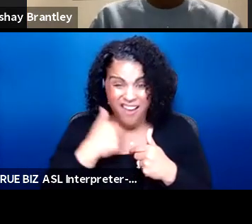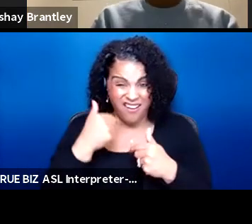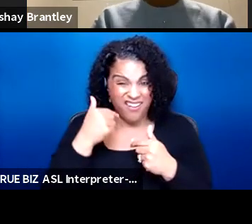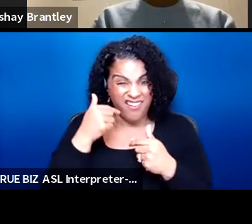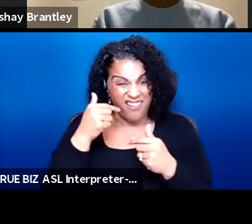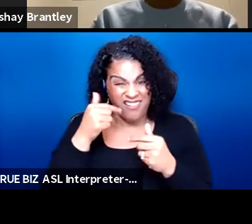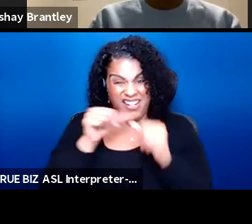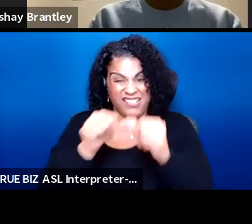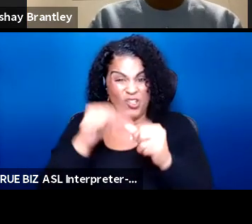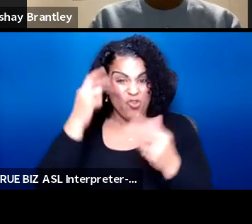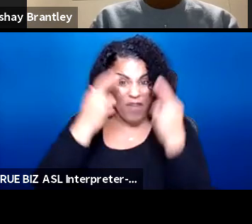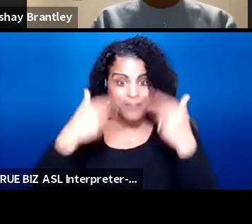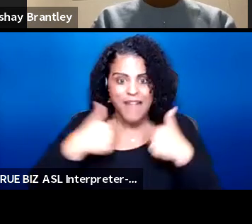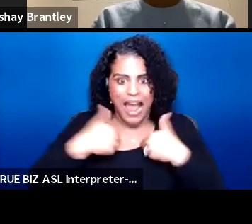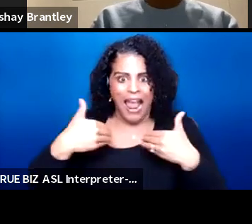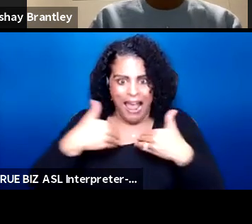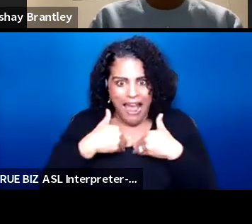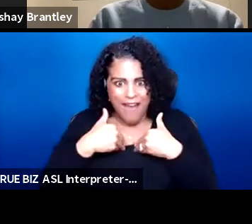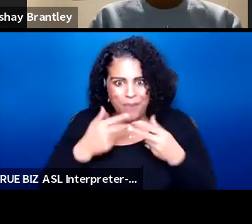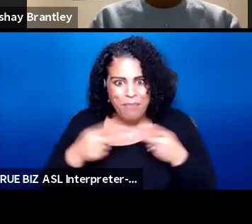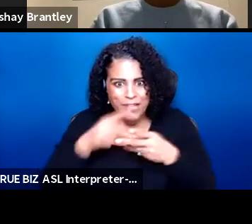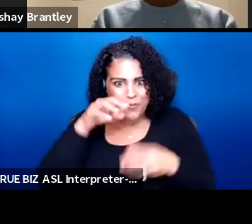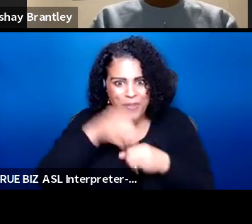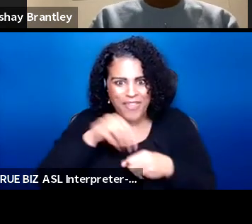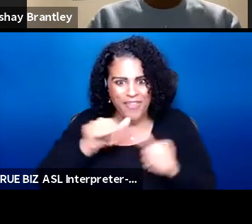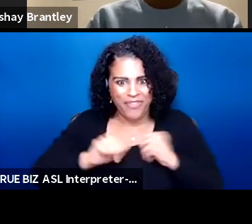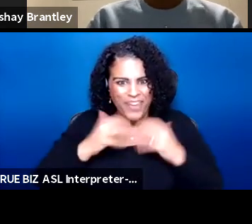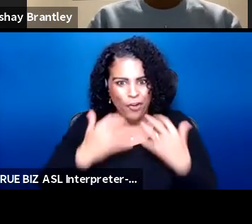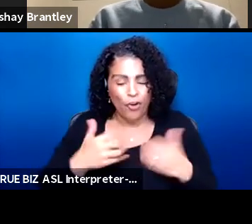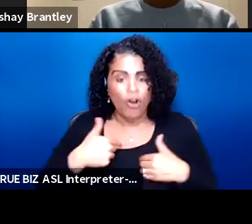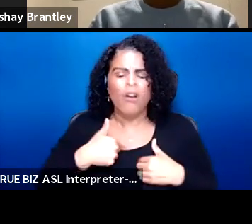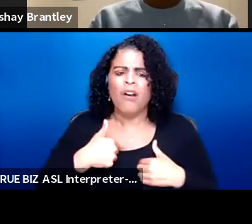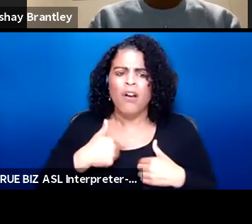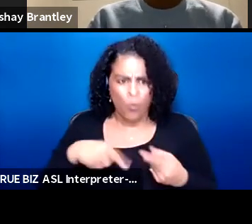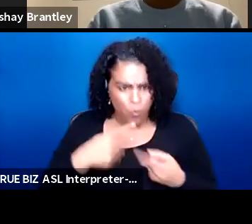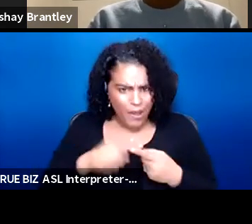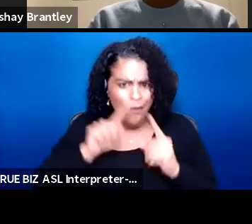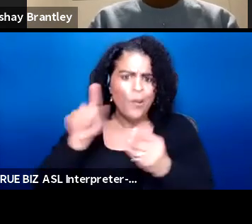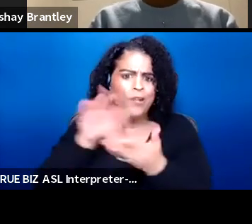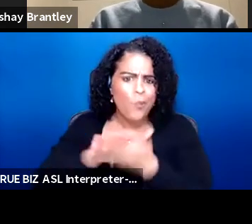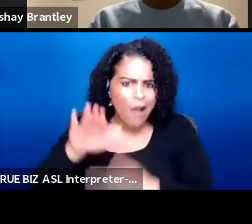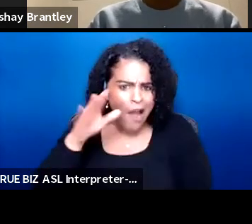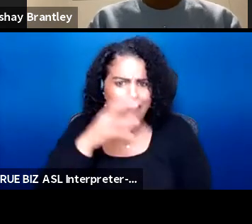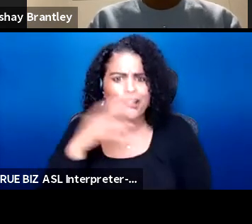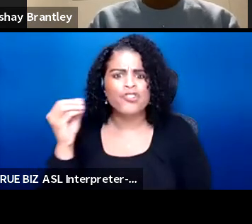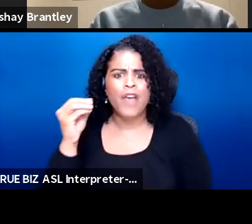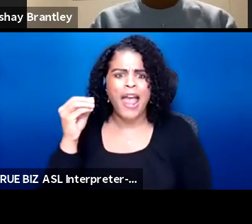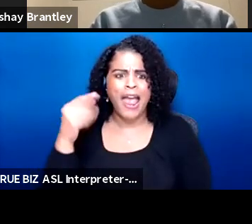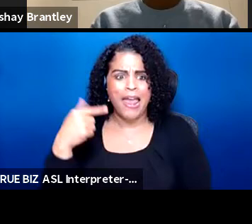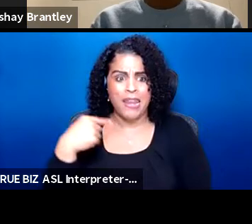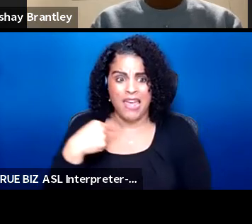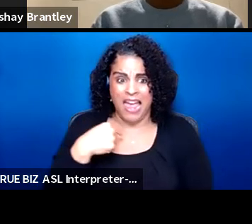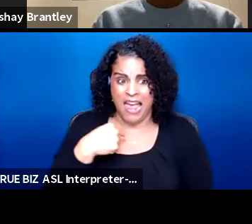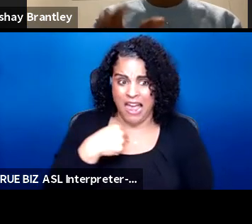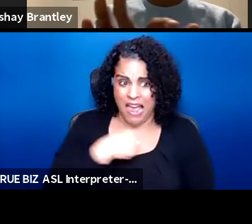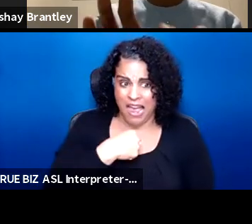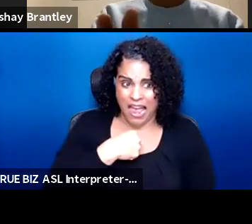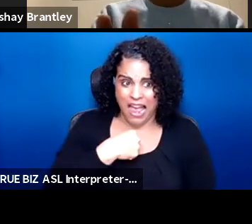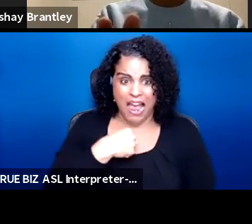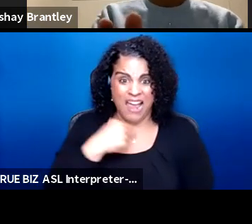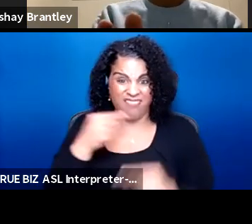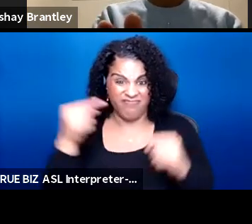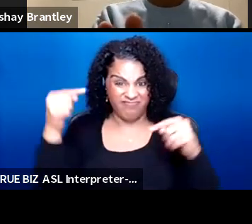place in this theater. And of course, sadly, I discovered as I went to college and as I came here to the